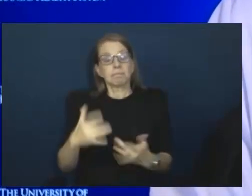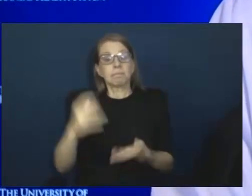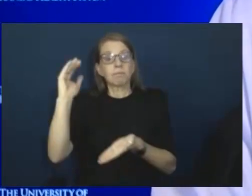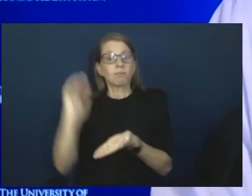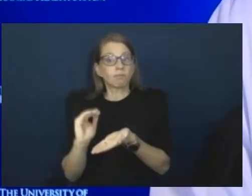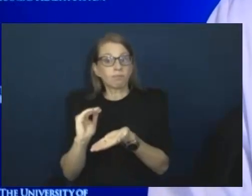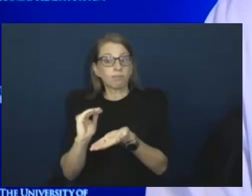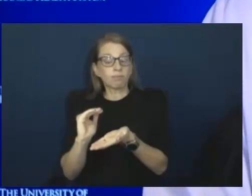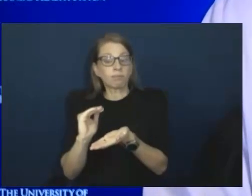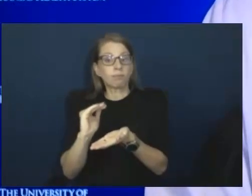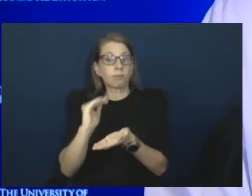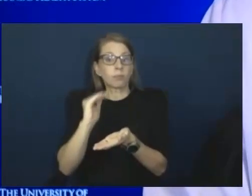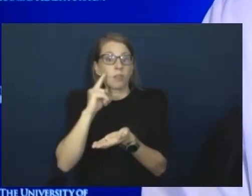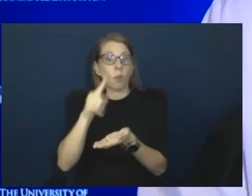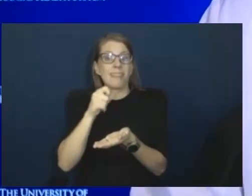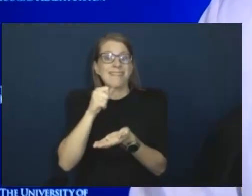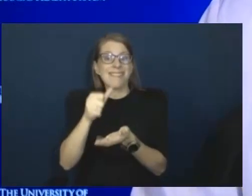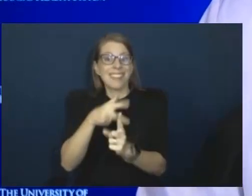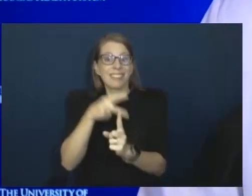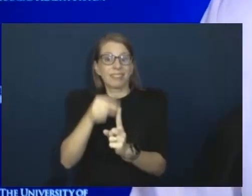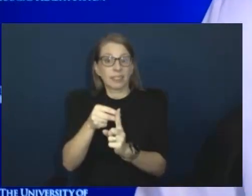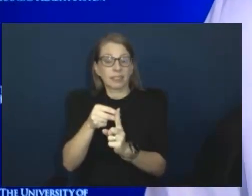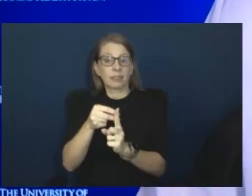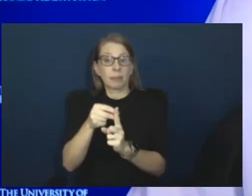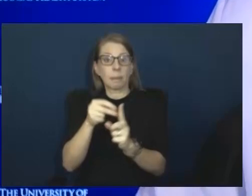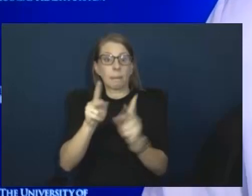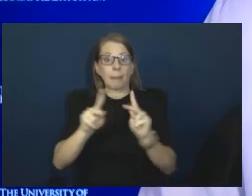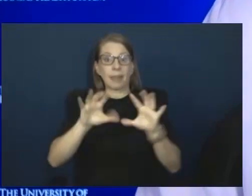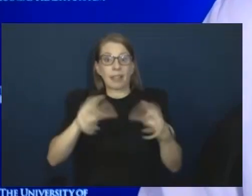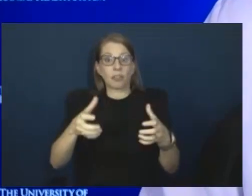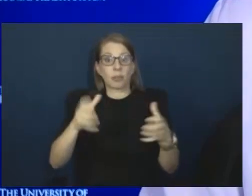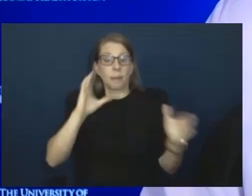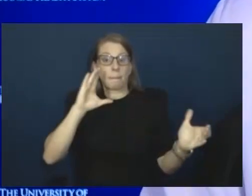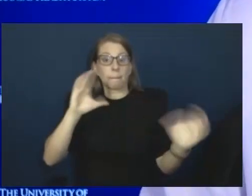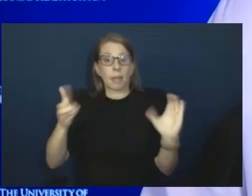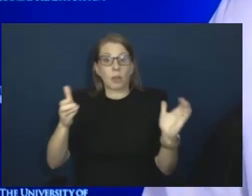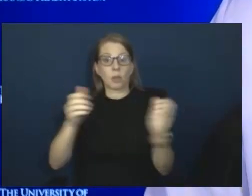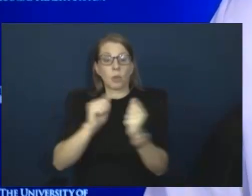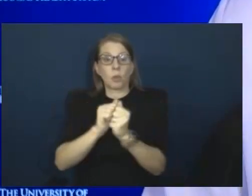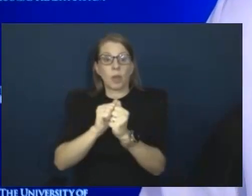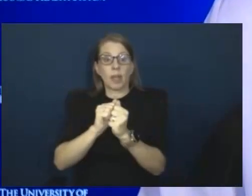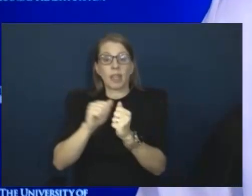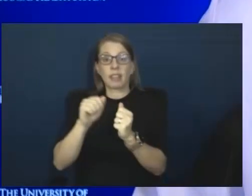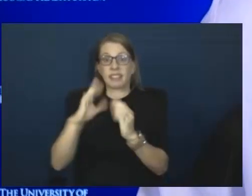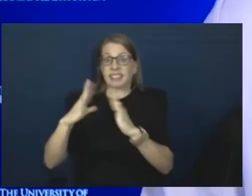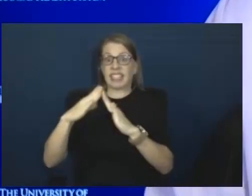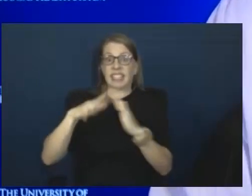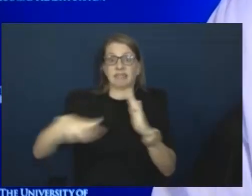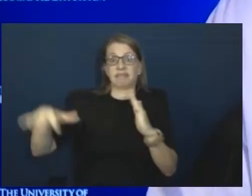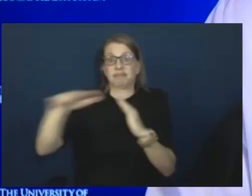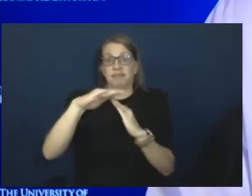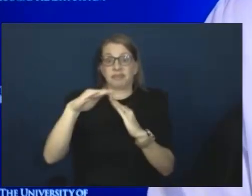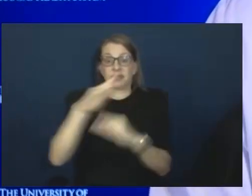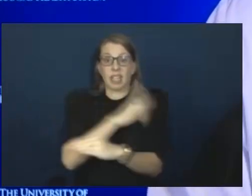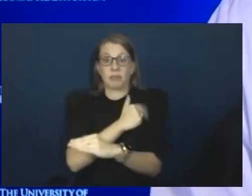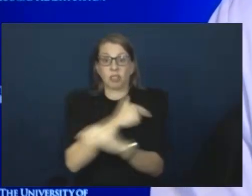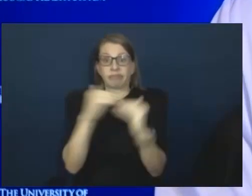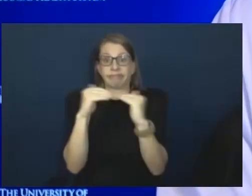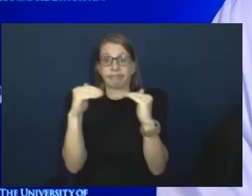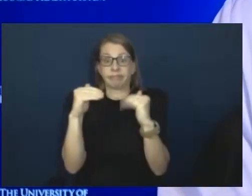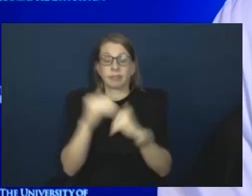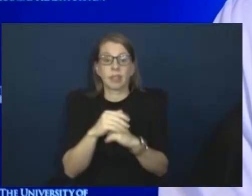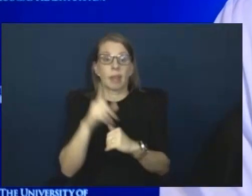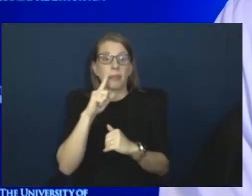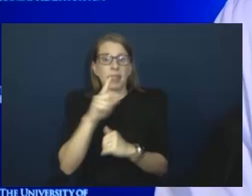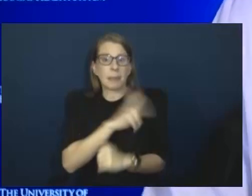the unvaccinated population compared even to some of our colleagues around the city, but I think that's because of the patient mix that we're getting,